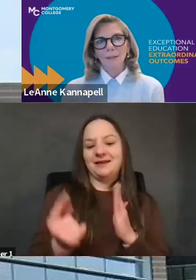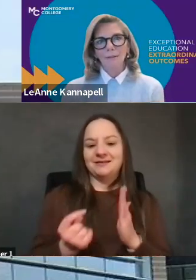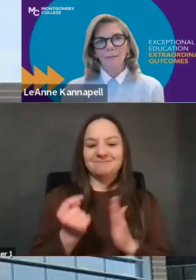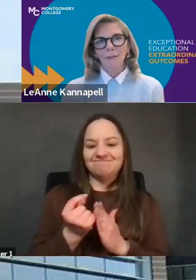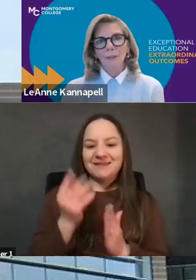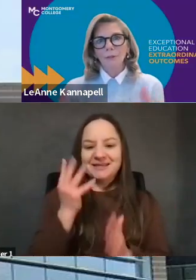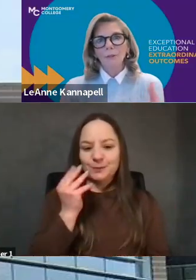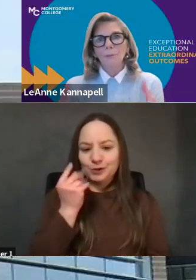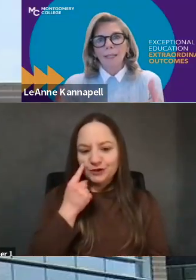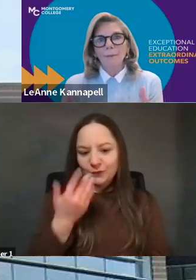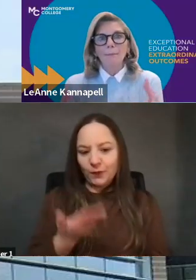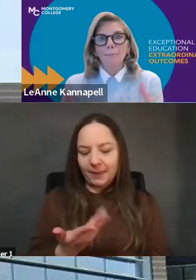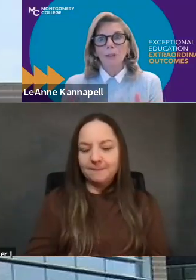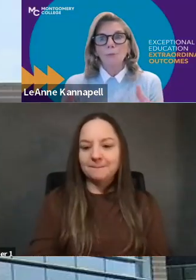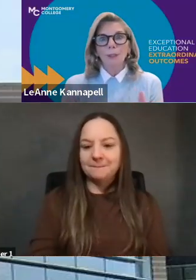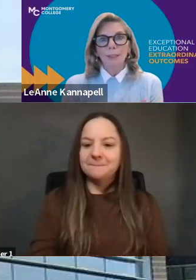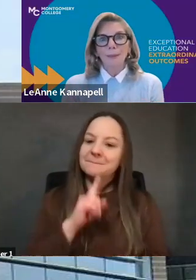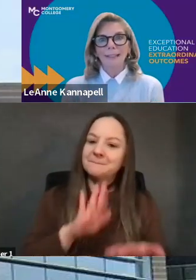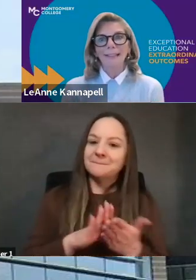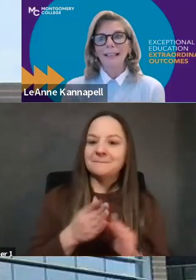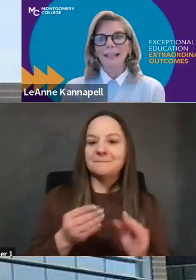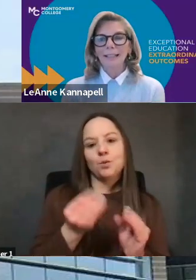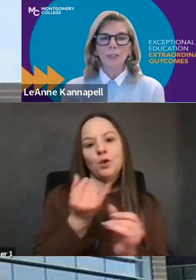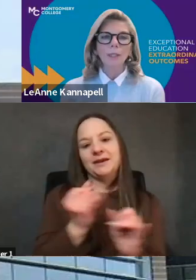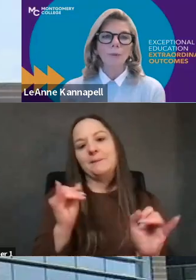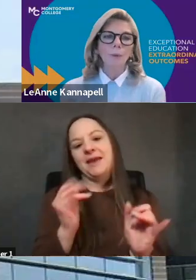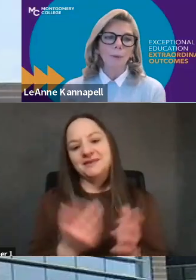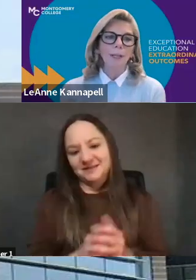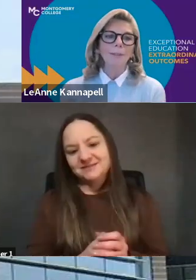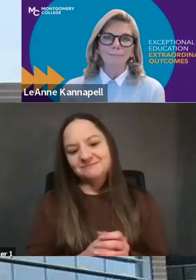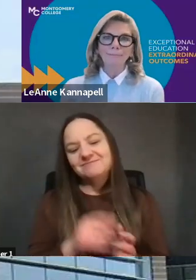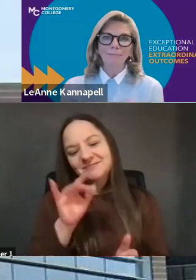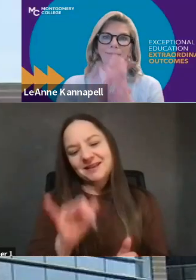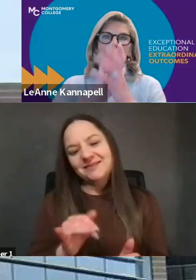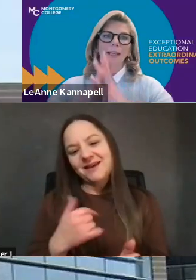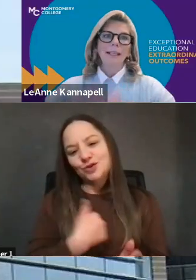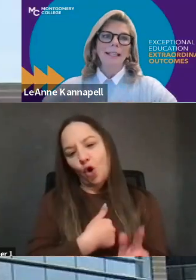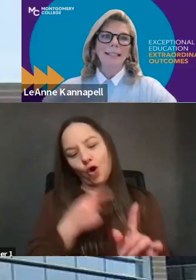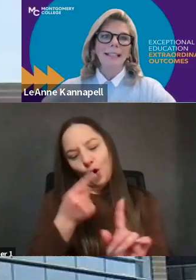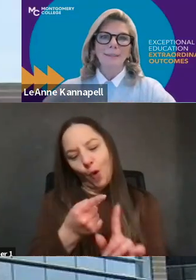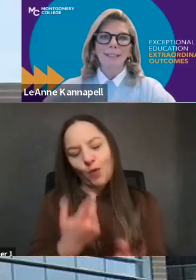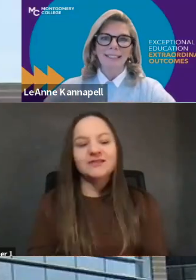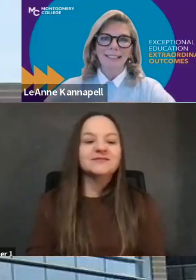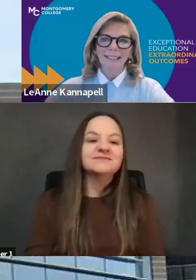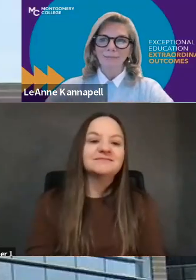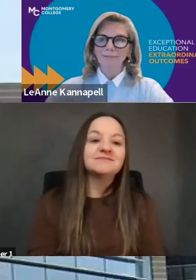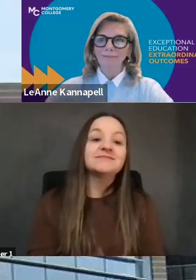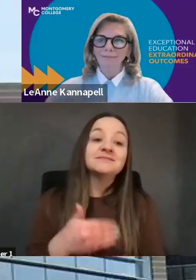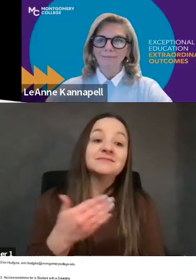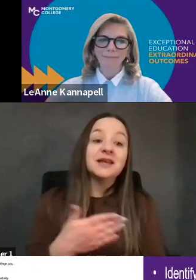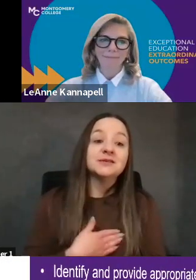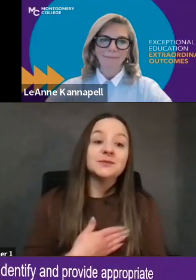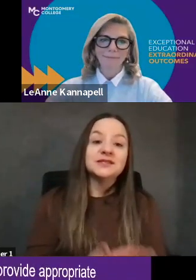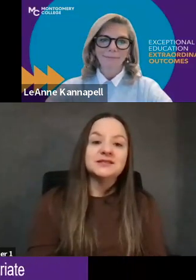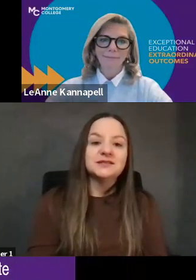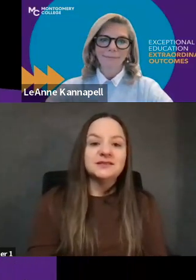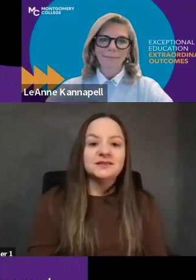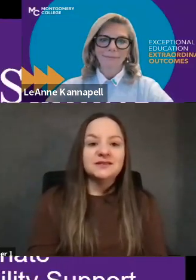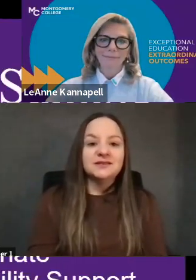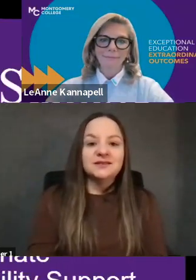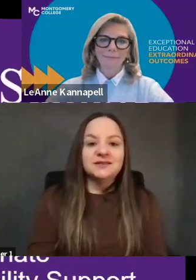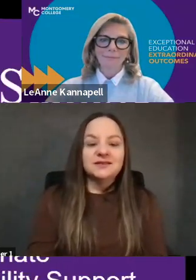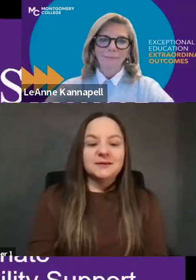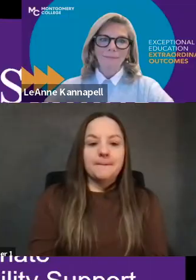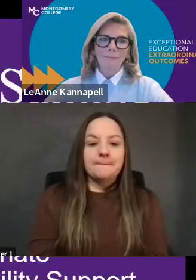because students are becoming much more independent, and that's really what we want. Next slide, please.